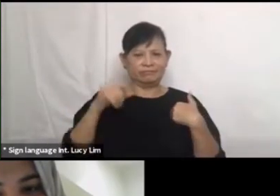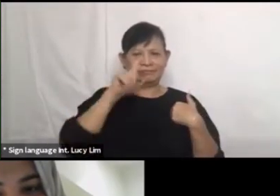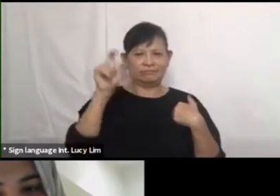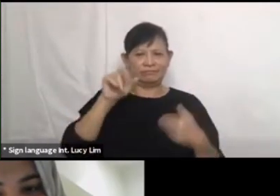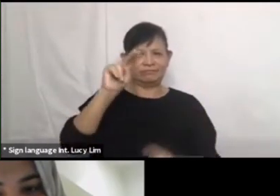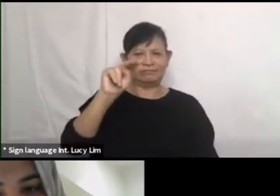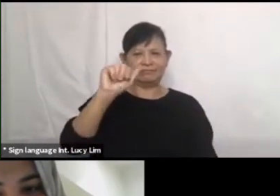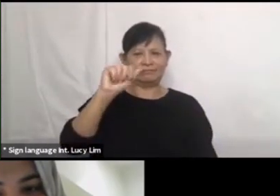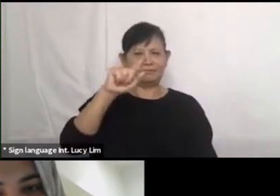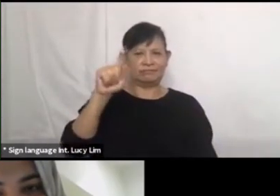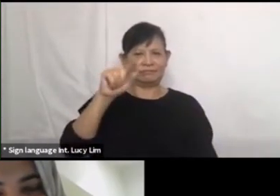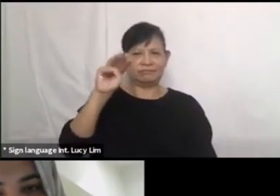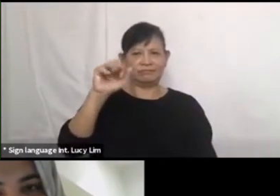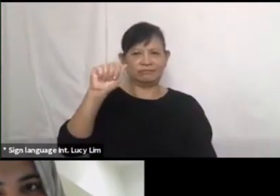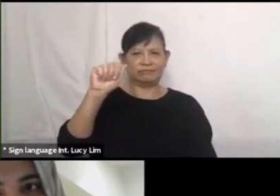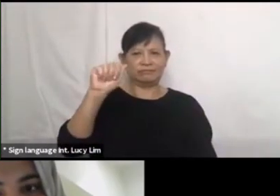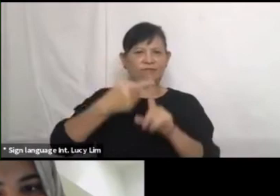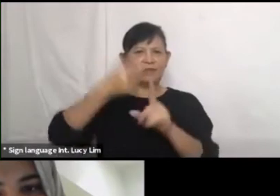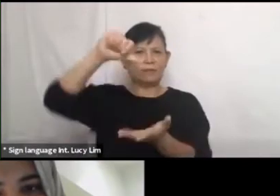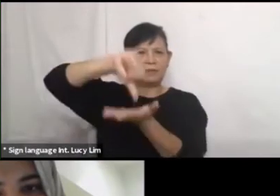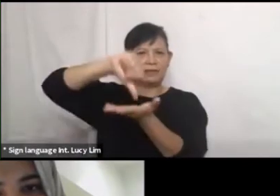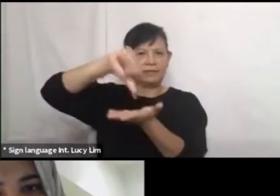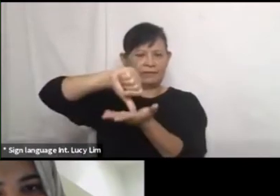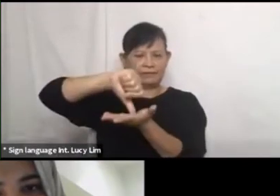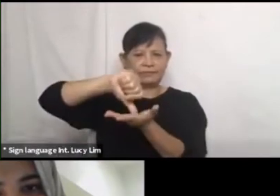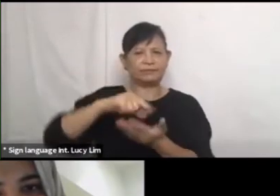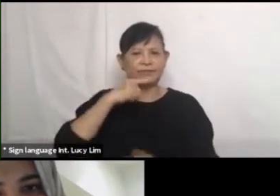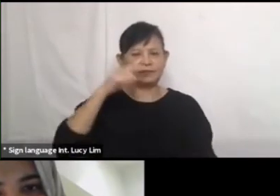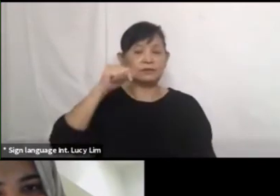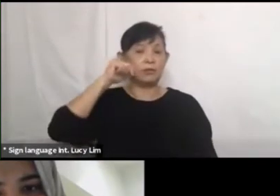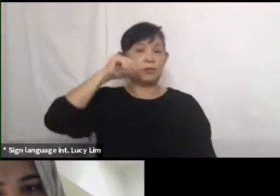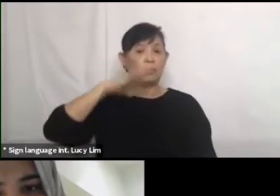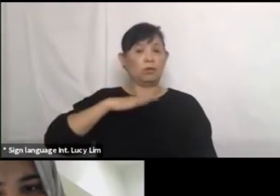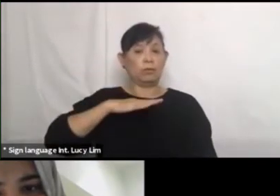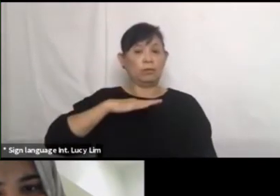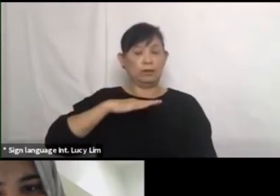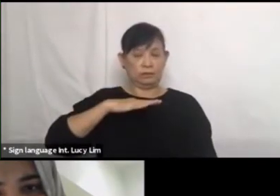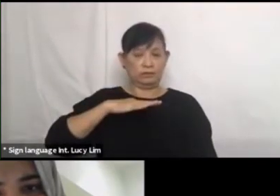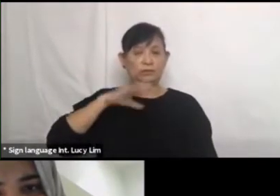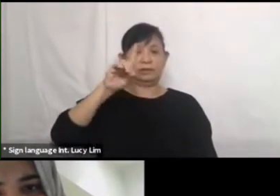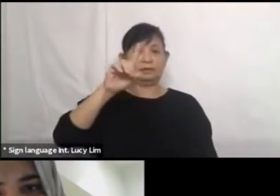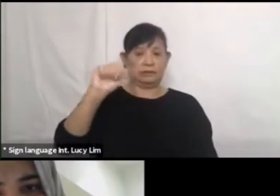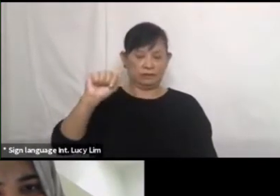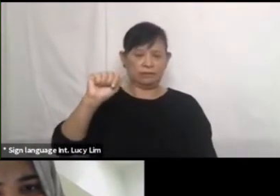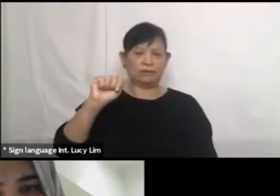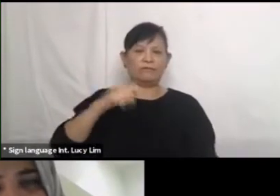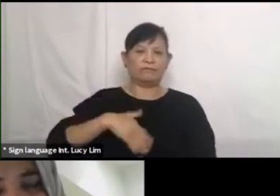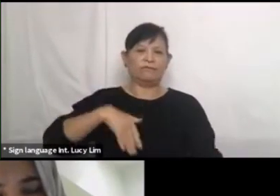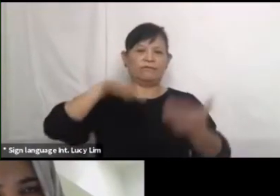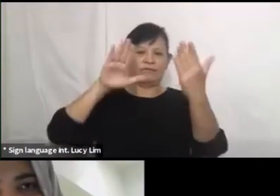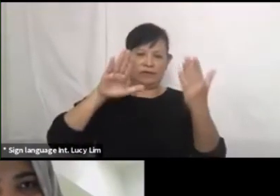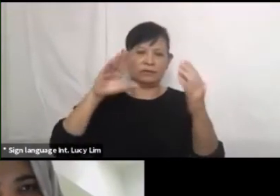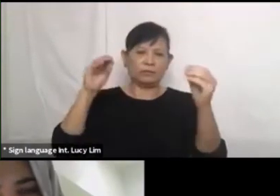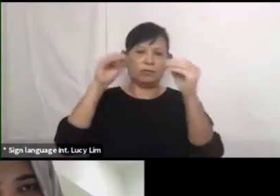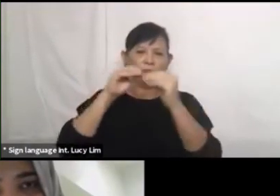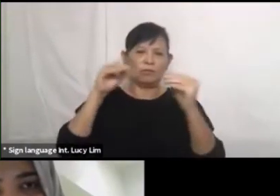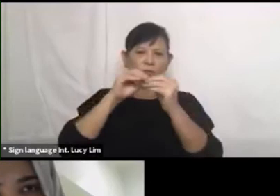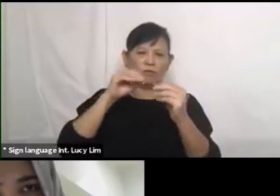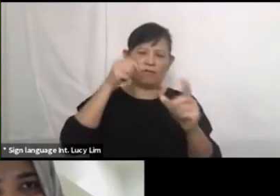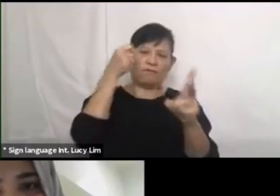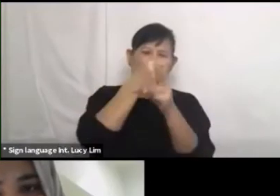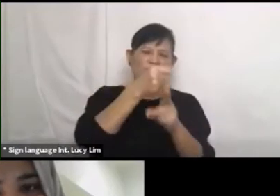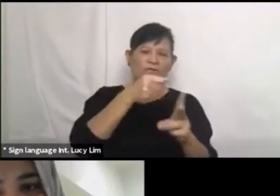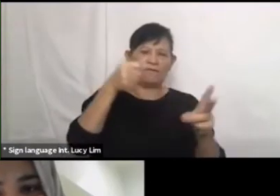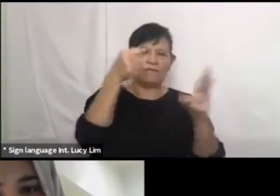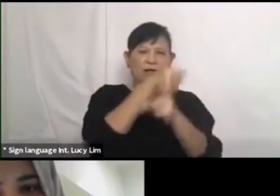from Iran. And Nazma says that women with disabilities face more violence in my experience, and a